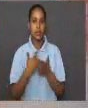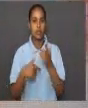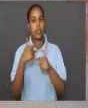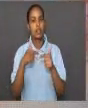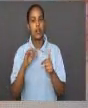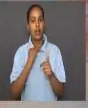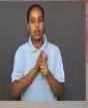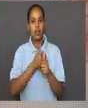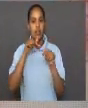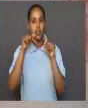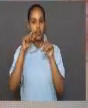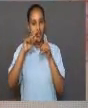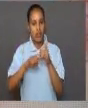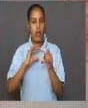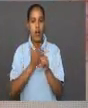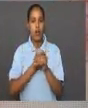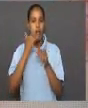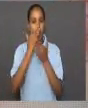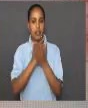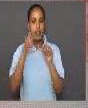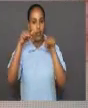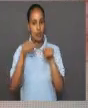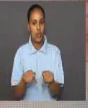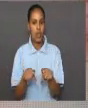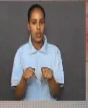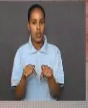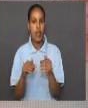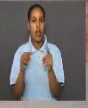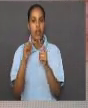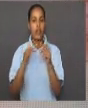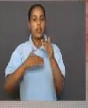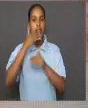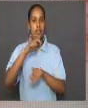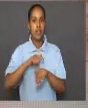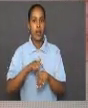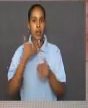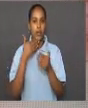brings us to the end of our lesson for today. Until next